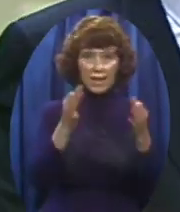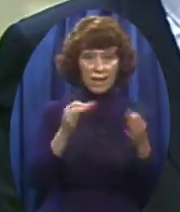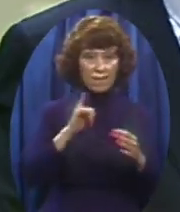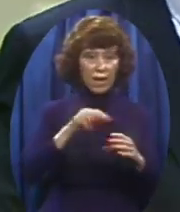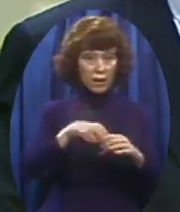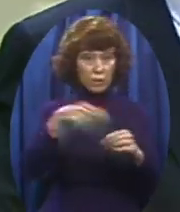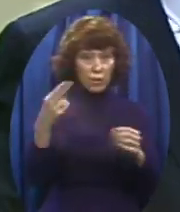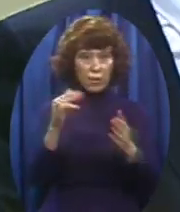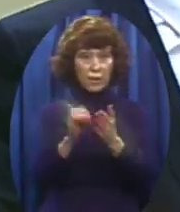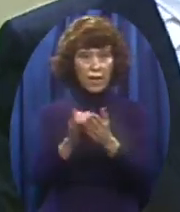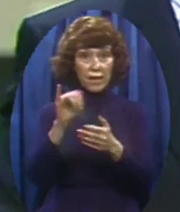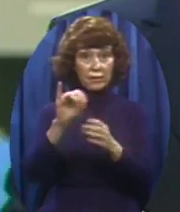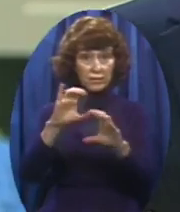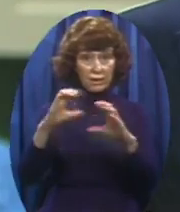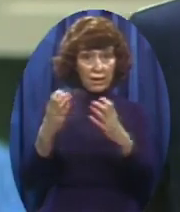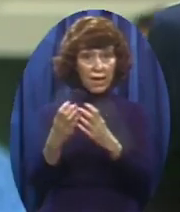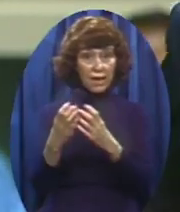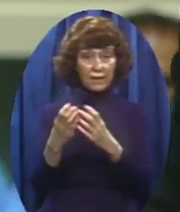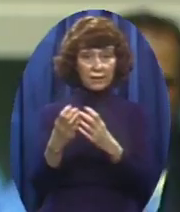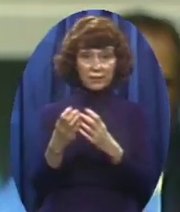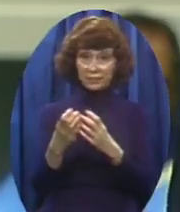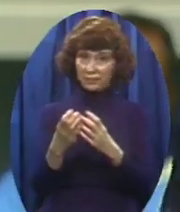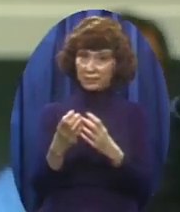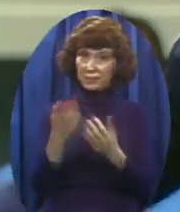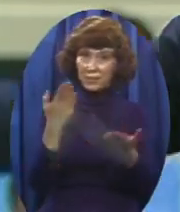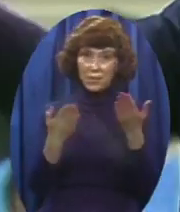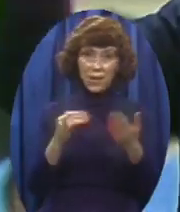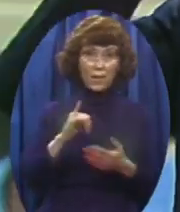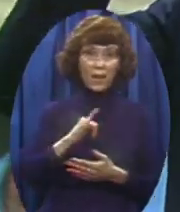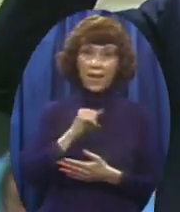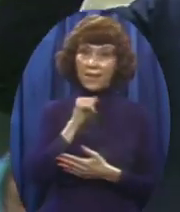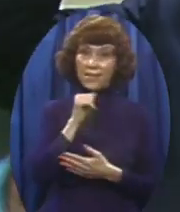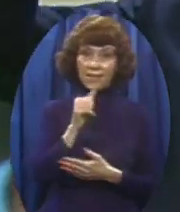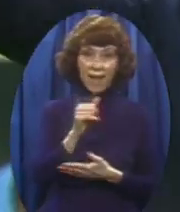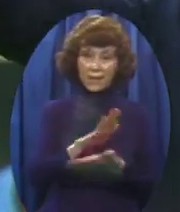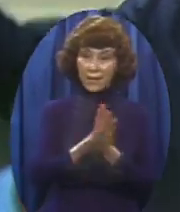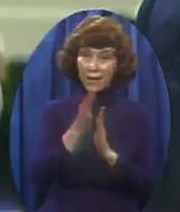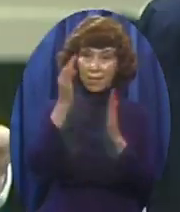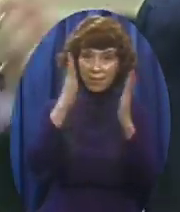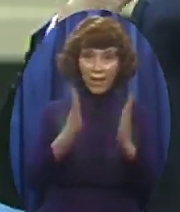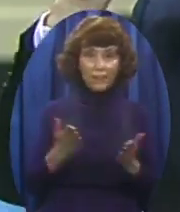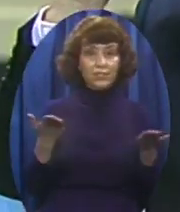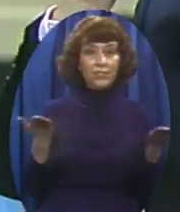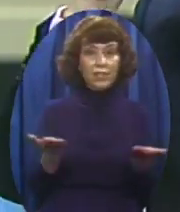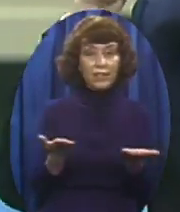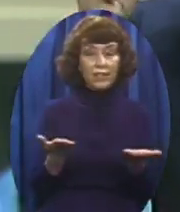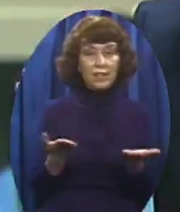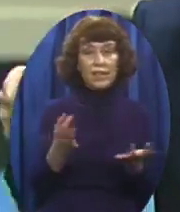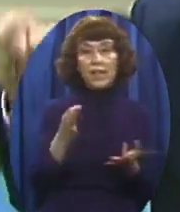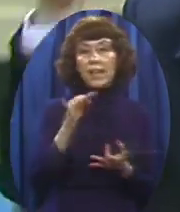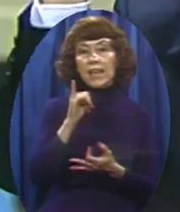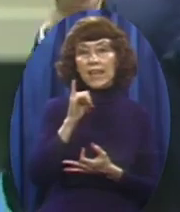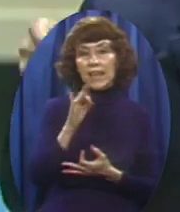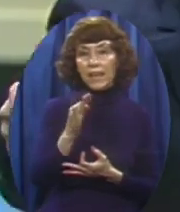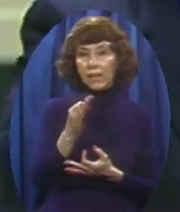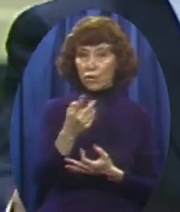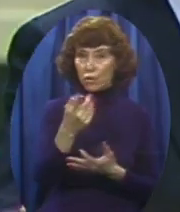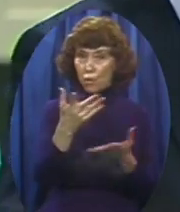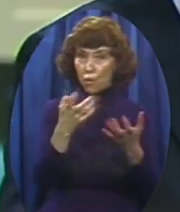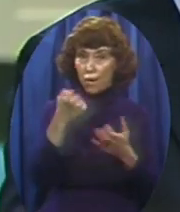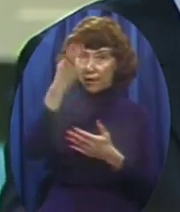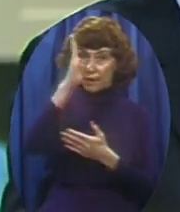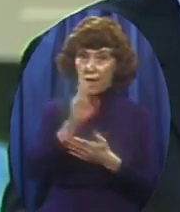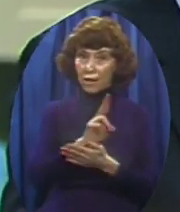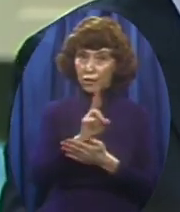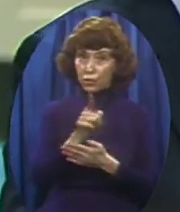to pastor this church. And I want to tell you young men and young ladies out there, if you expect God to use you in the big things later, be faithful in the little things